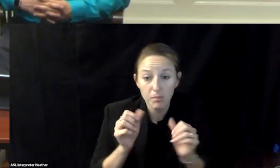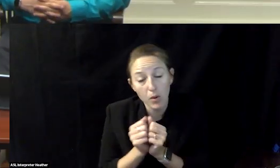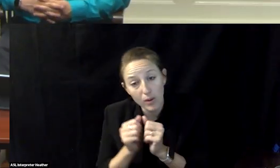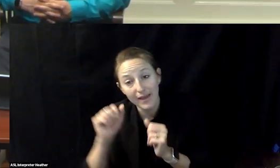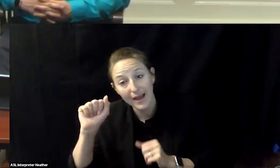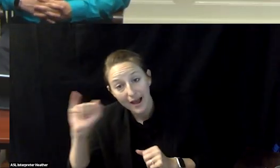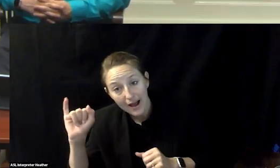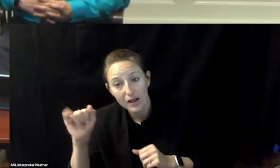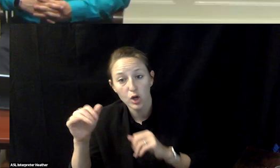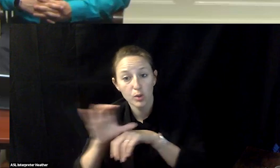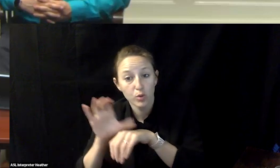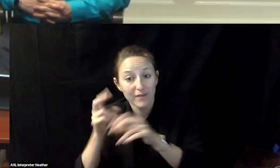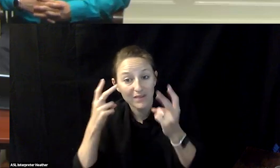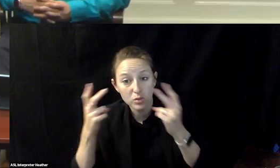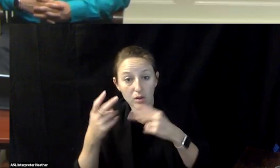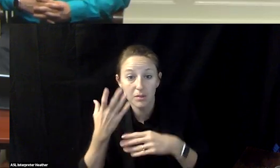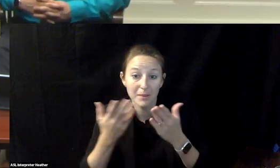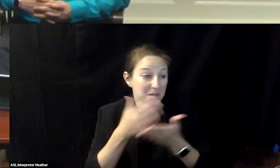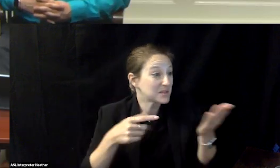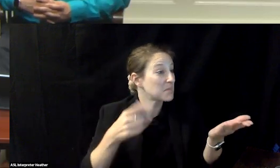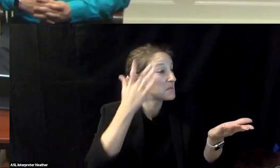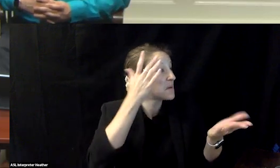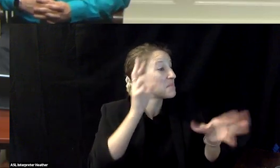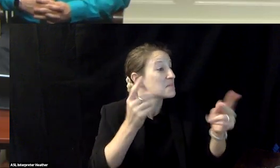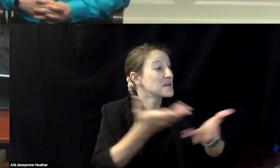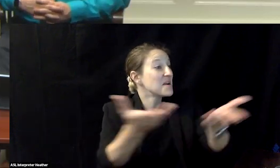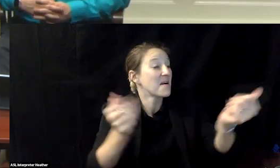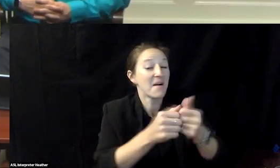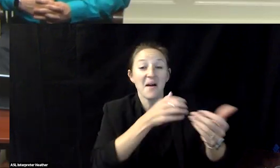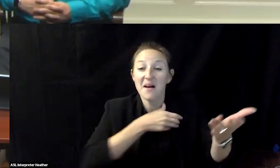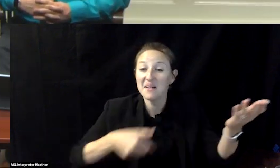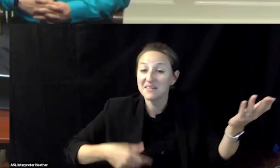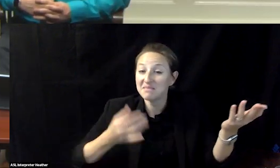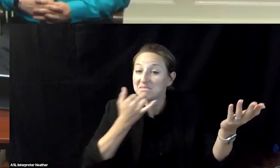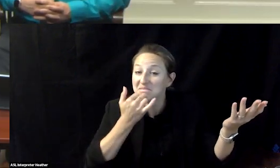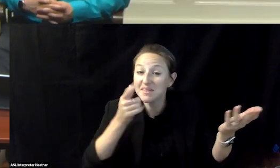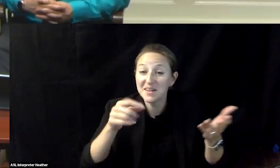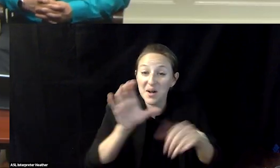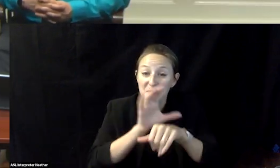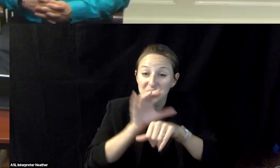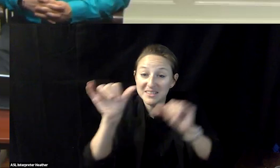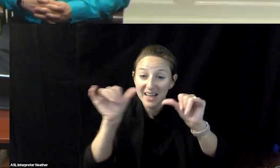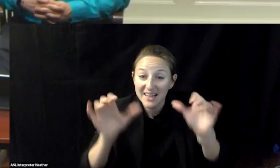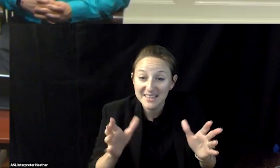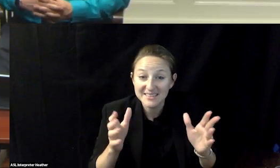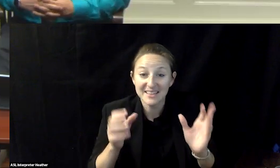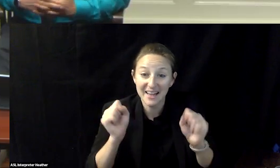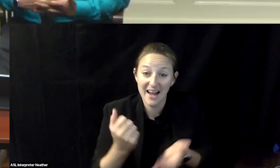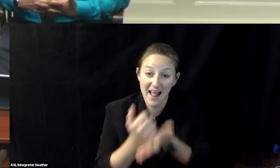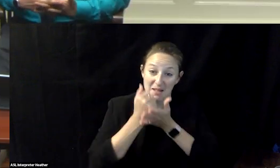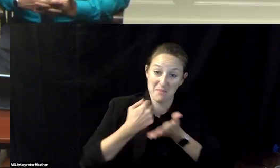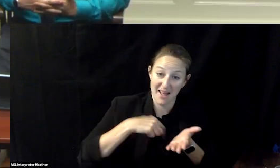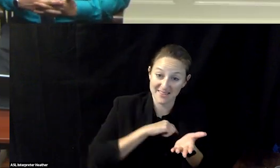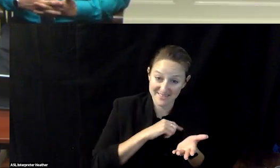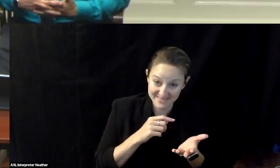vision and maybe some smart folks here at Harvard, computer scientists, who can help us bridge that gap